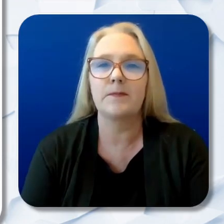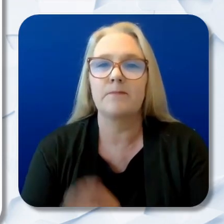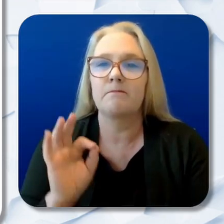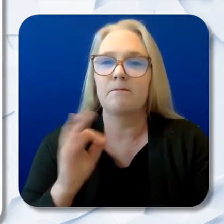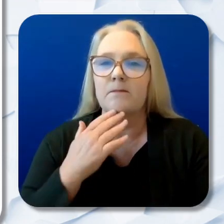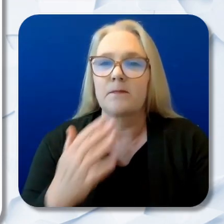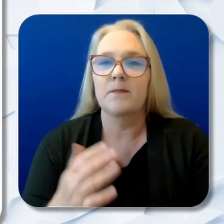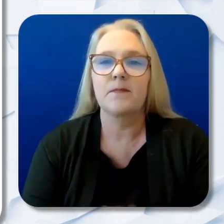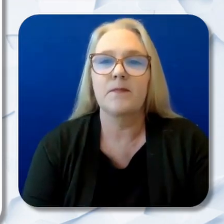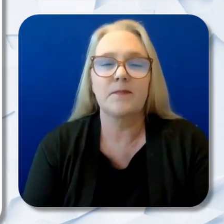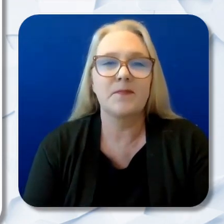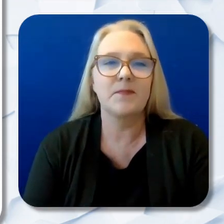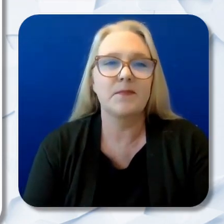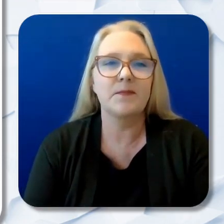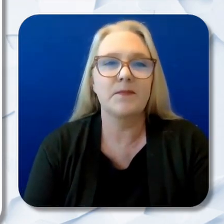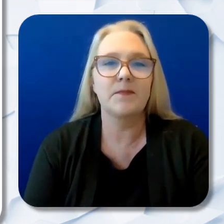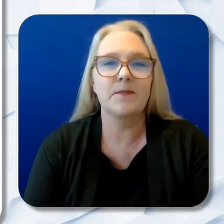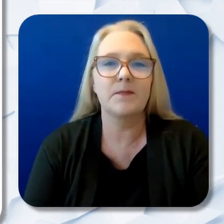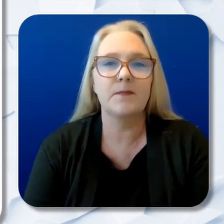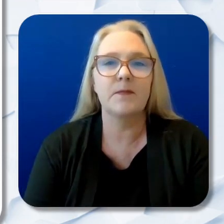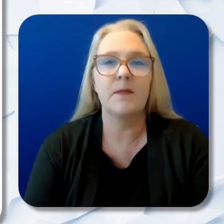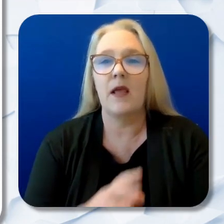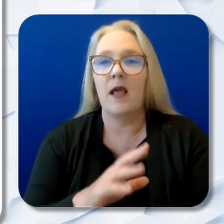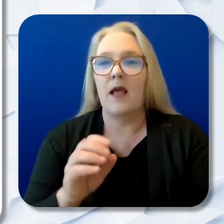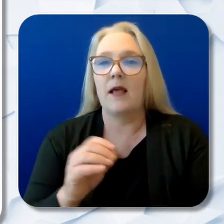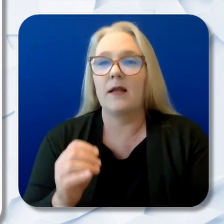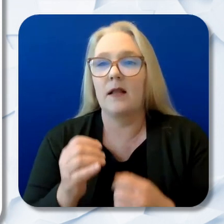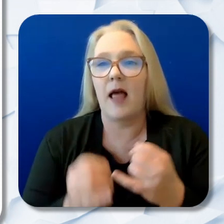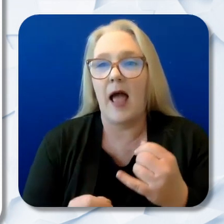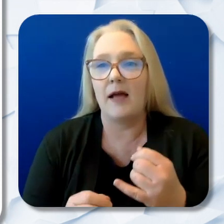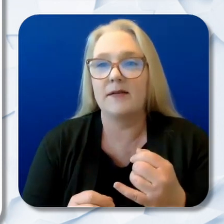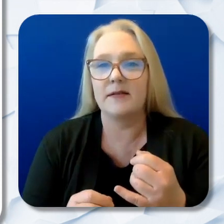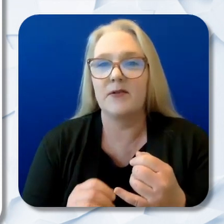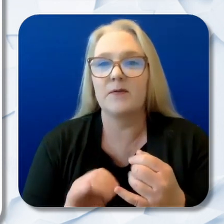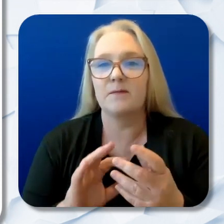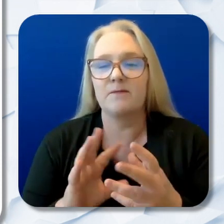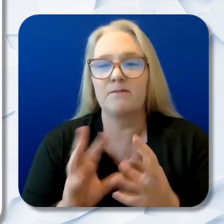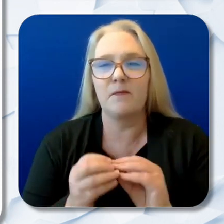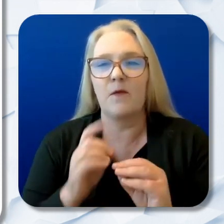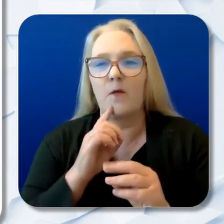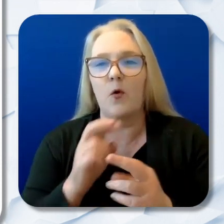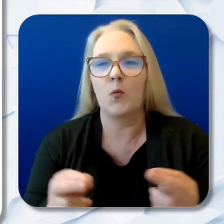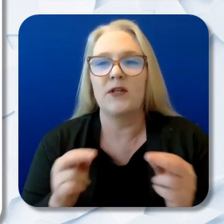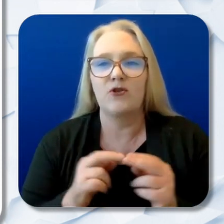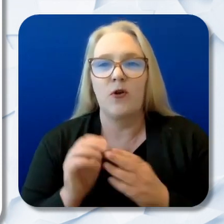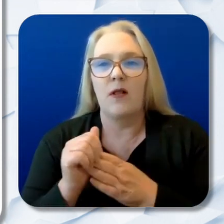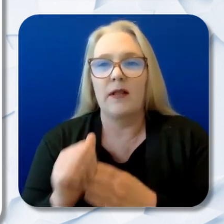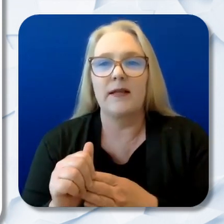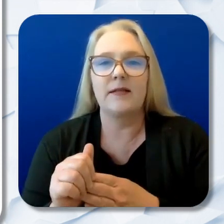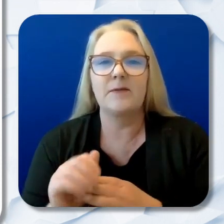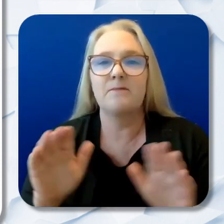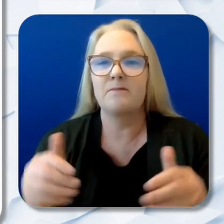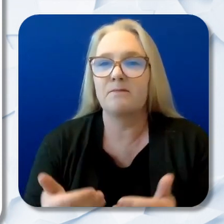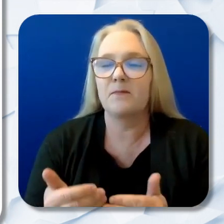Thank you, Alicia. Awesome. And then lastly, rounding out our regional leads, let's introduce Region